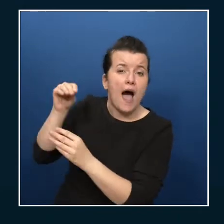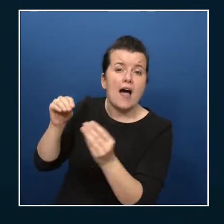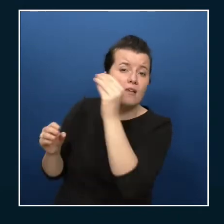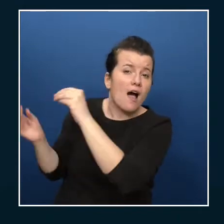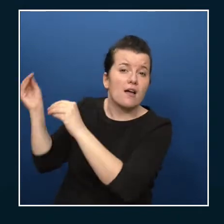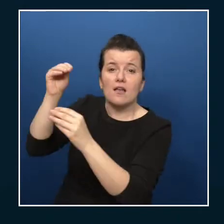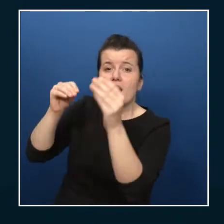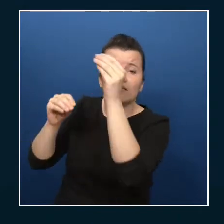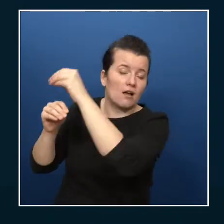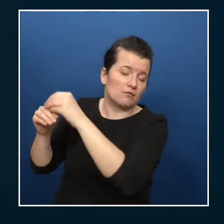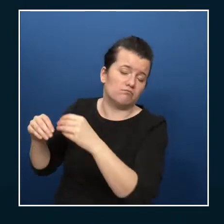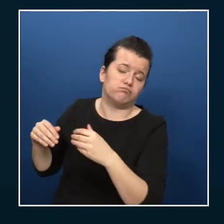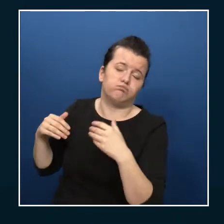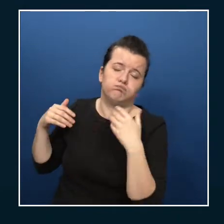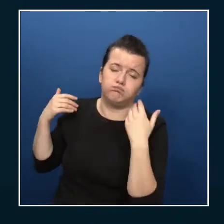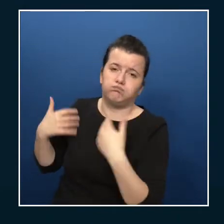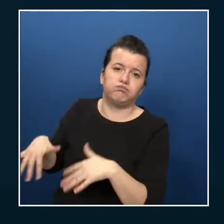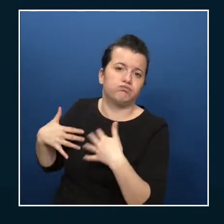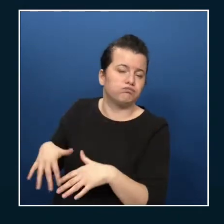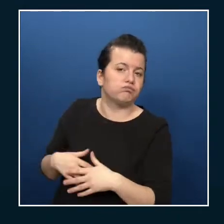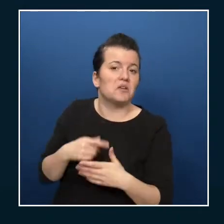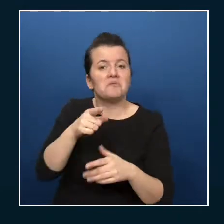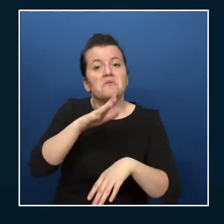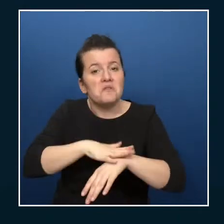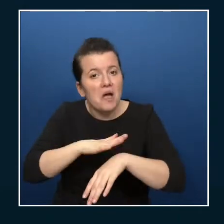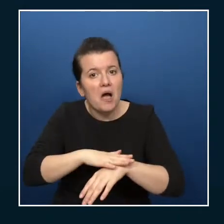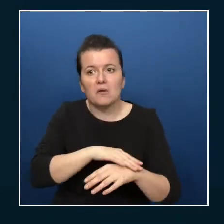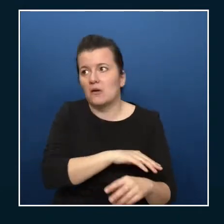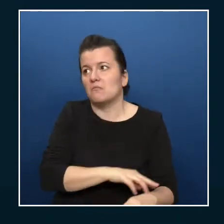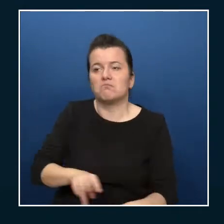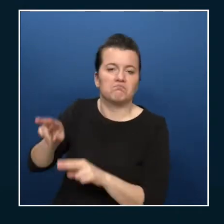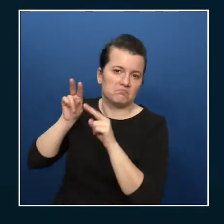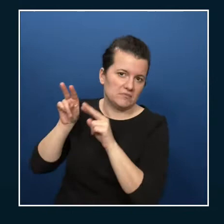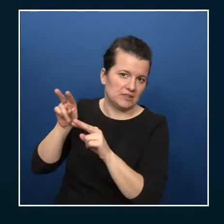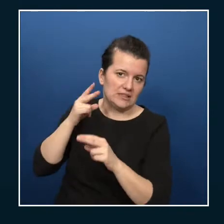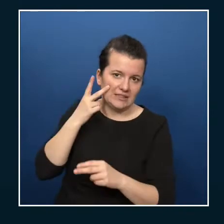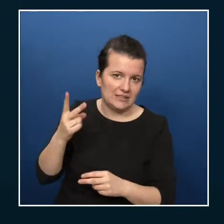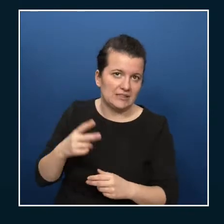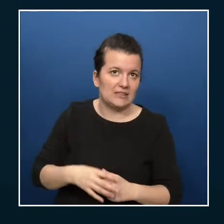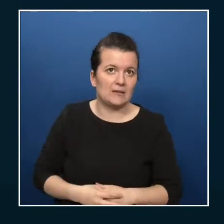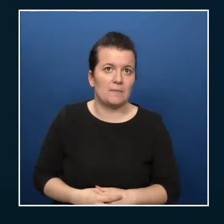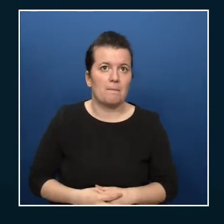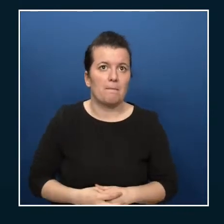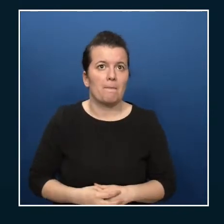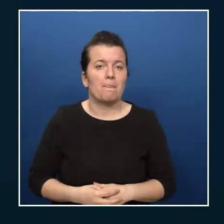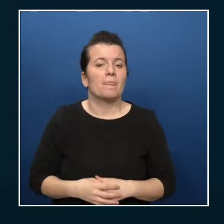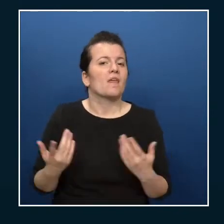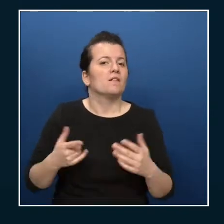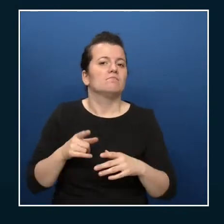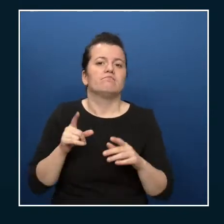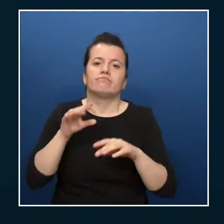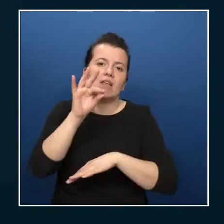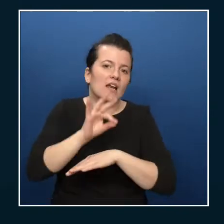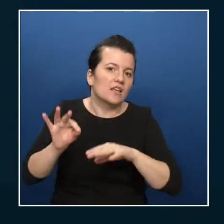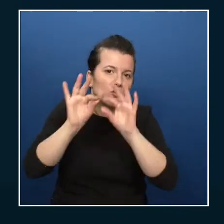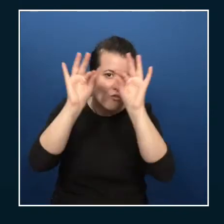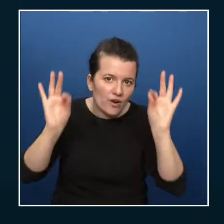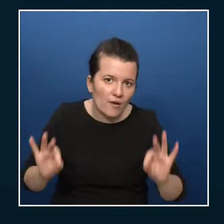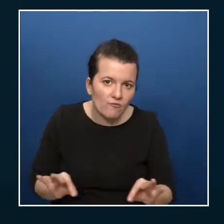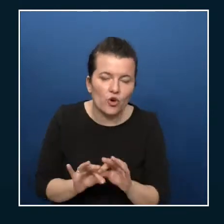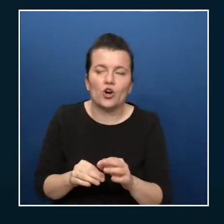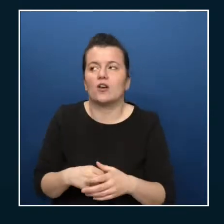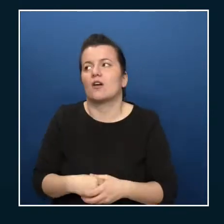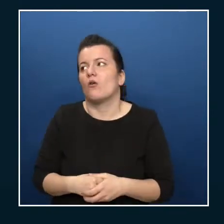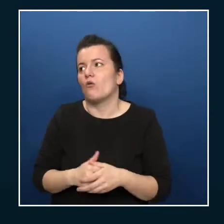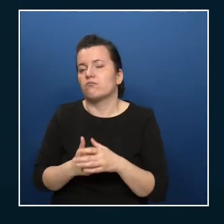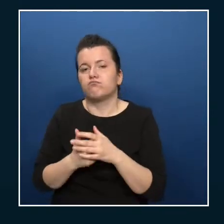Adoption Framework, and automatically you will go to the well architected framework, and then you definitely get